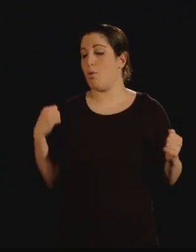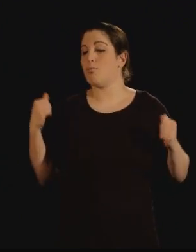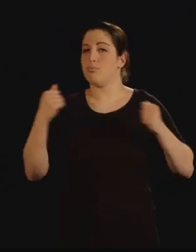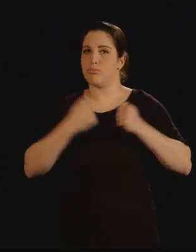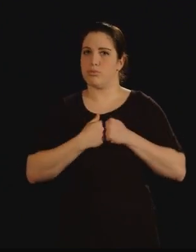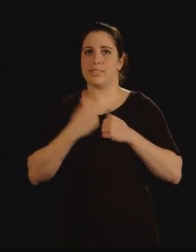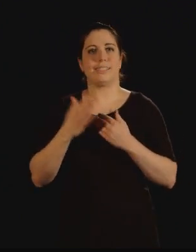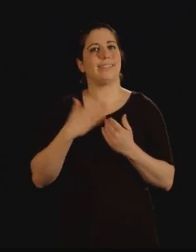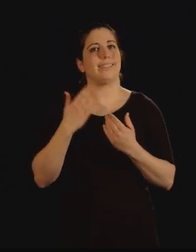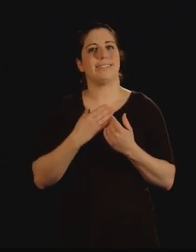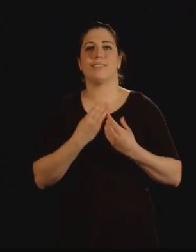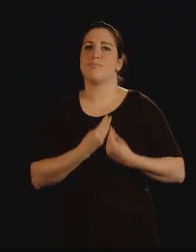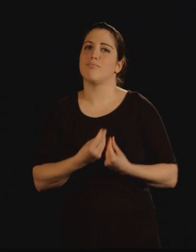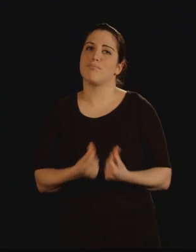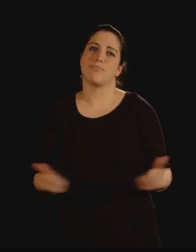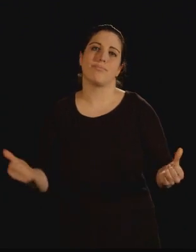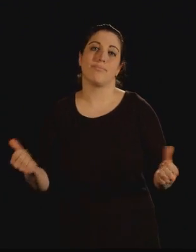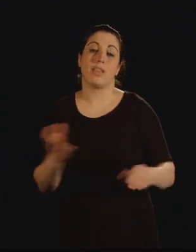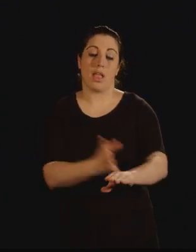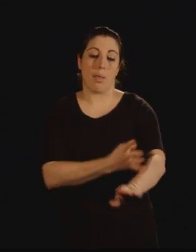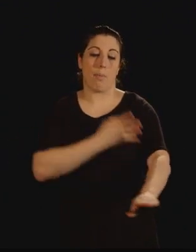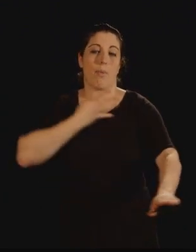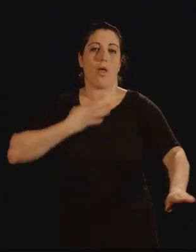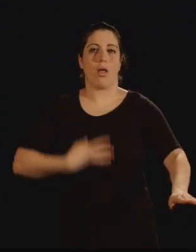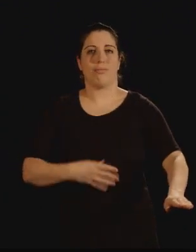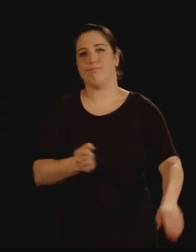wool suit, and we skipped embalming.